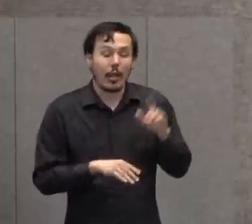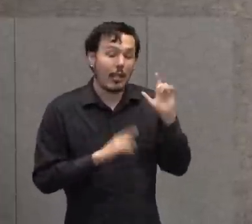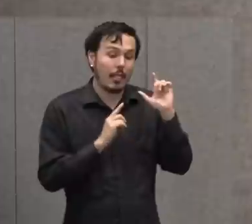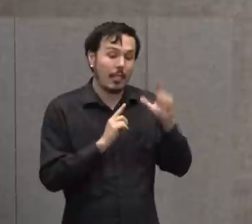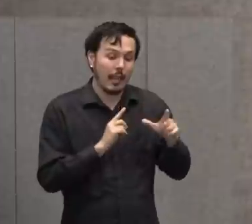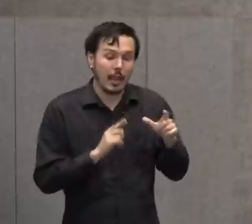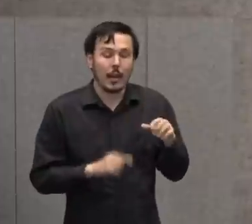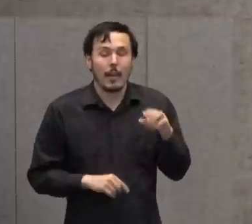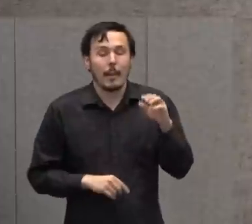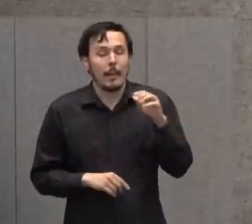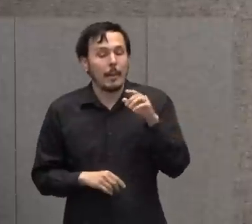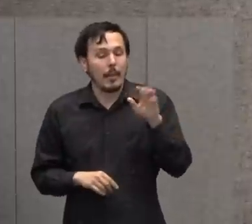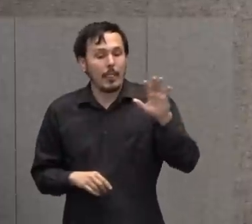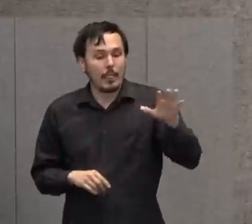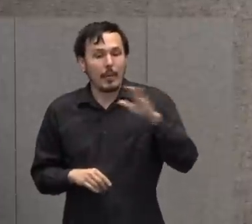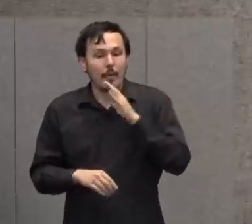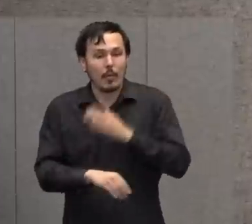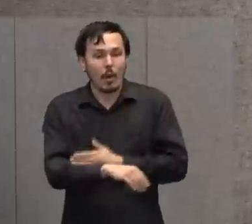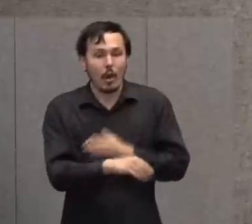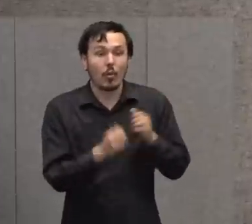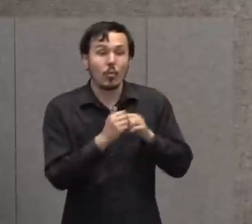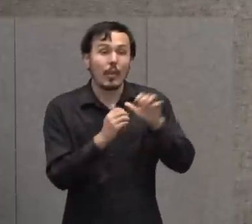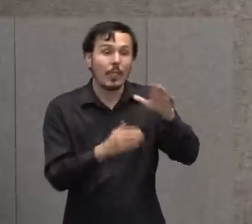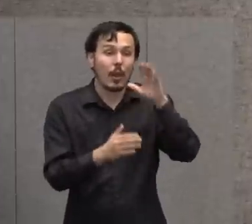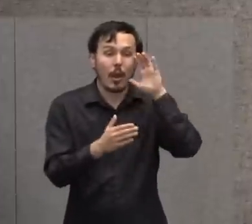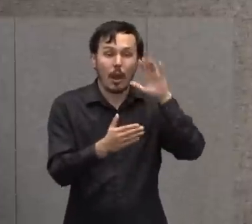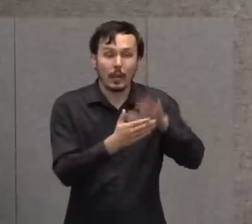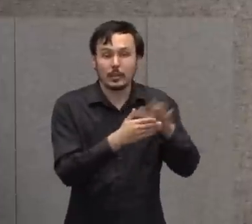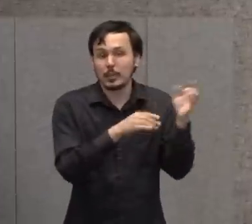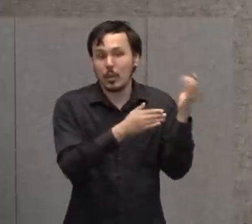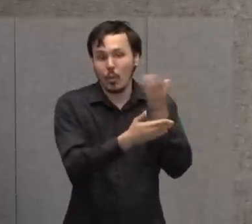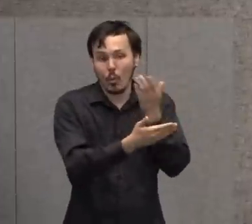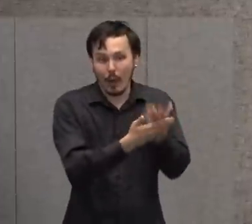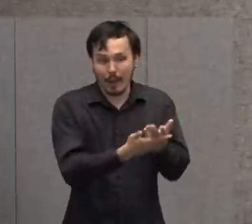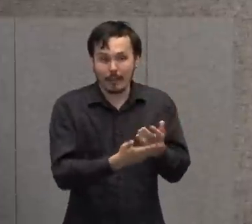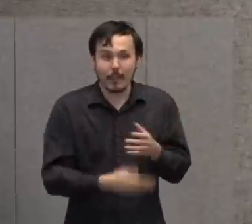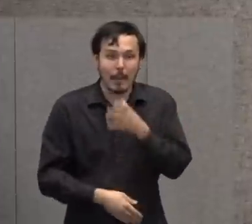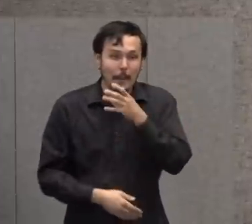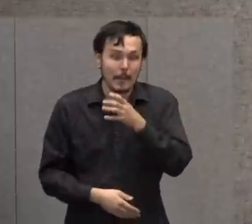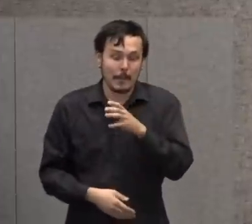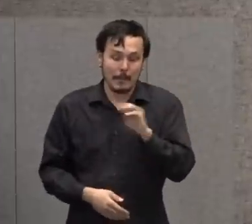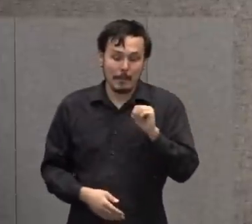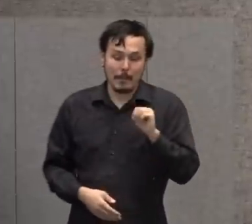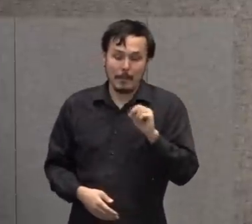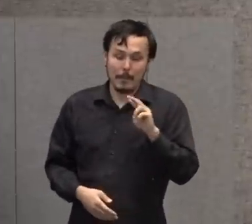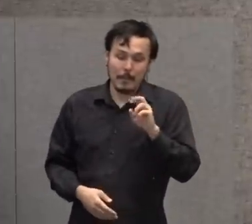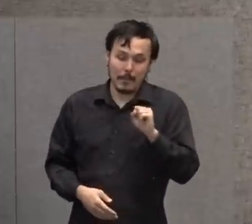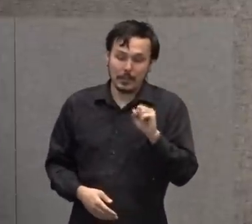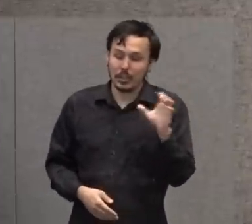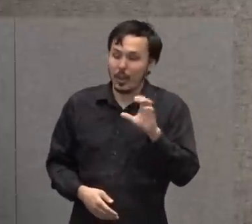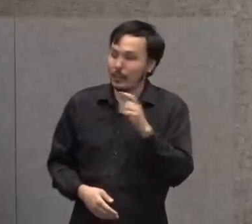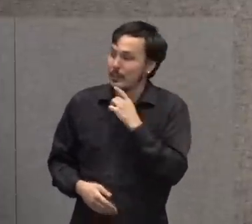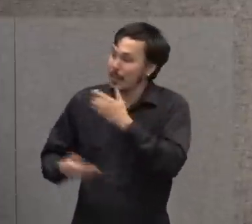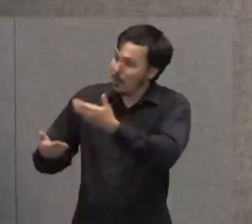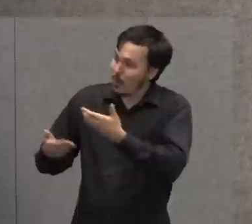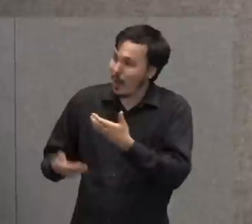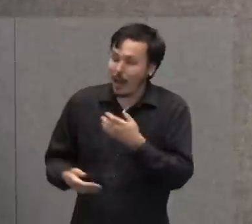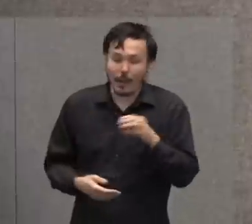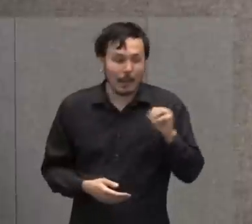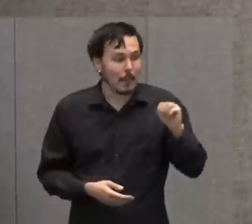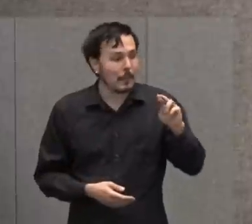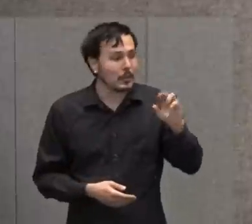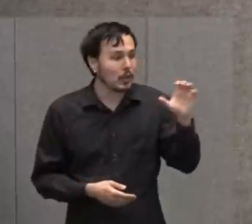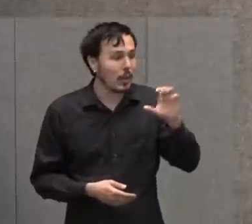with their 2 children. Welcome, said Mrs. Comfort. Come sit, said Mr. Comfort. Let's